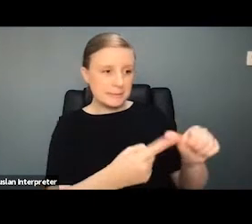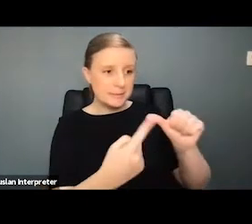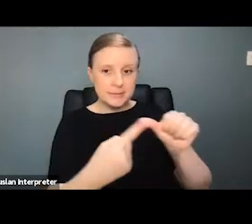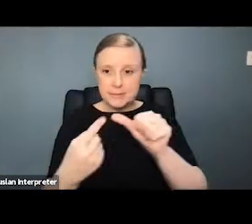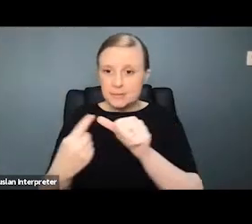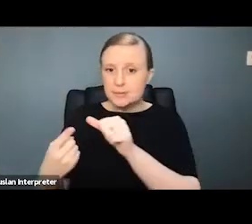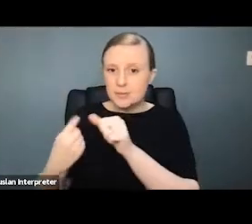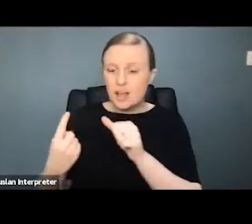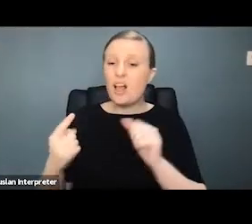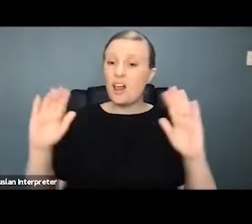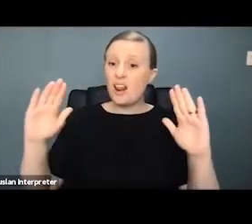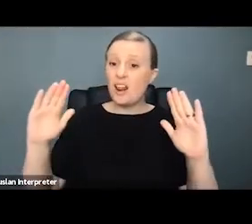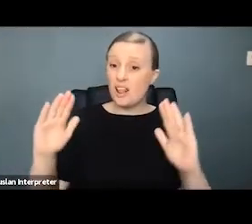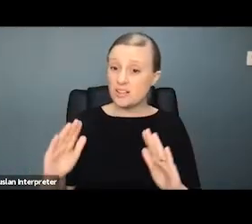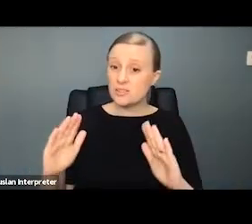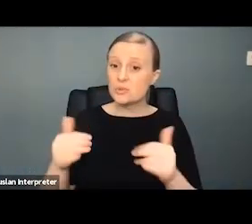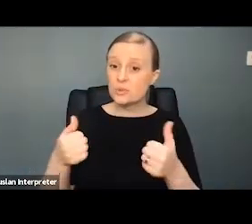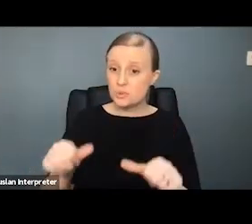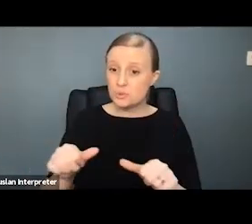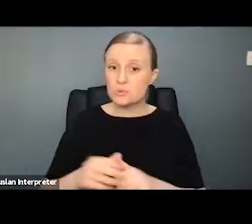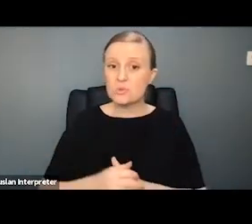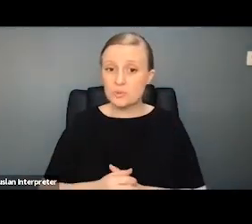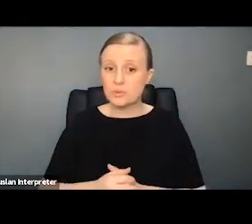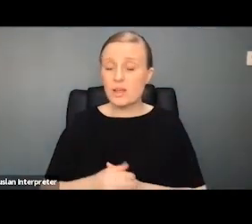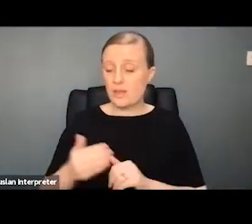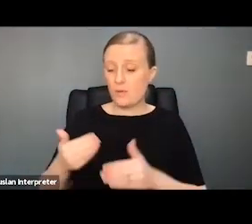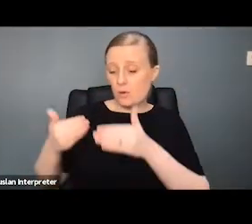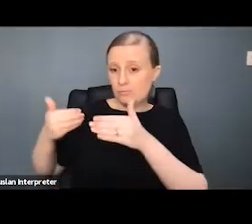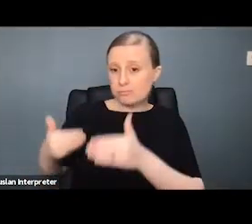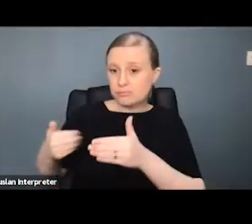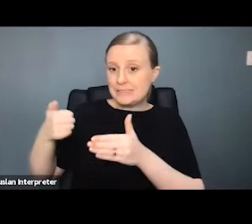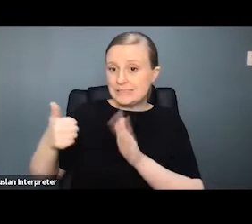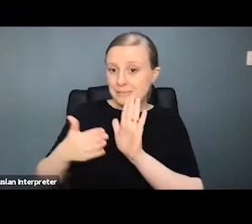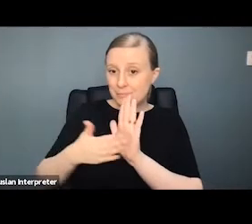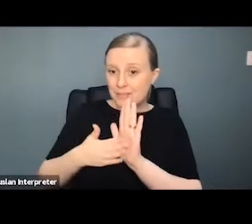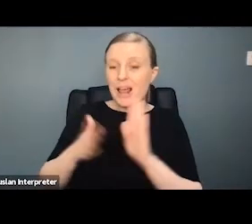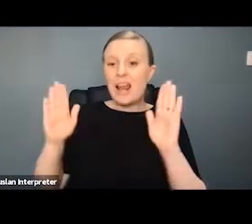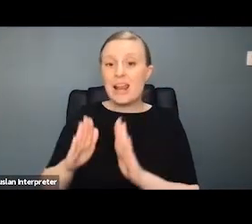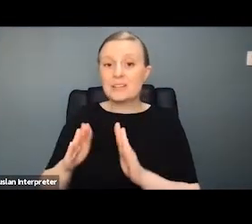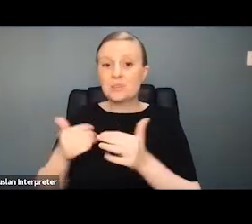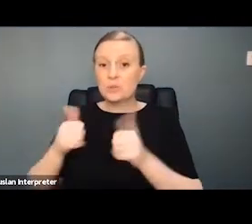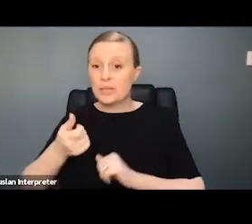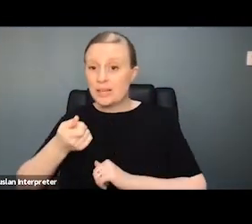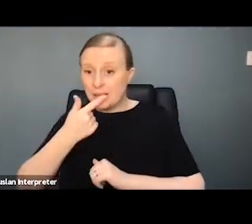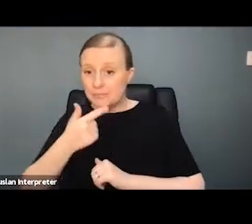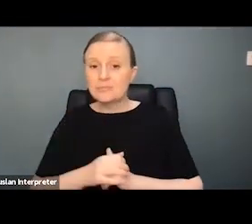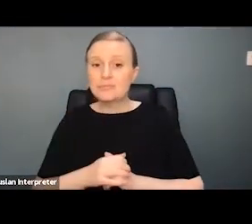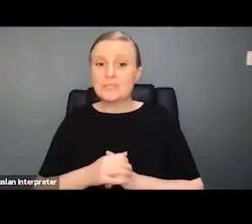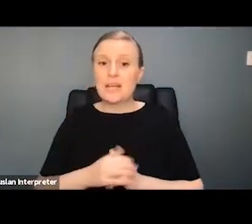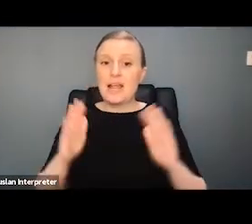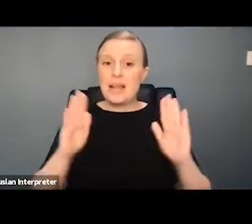reductions in the proportion of our sample who reported caps in the past 6 months, as well as reductions in those reporting the use of pills and